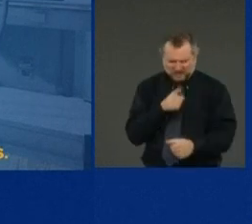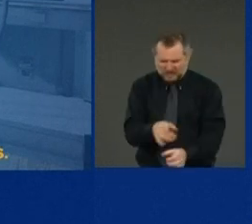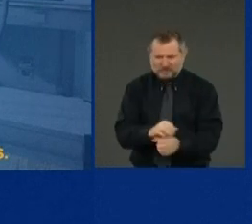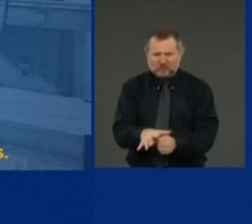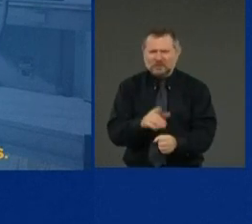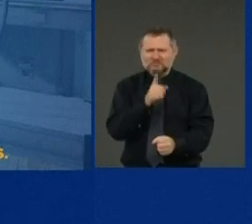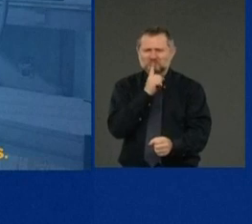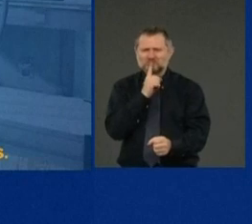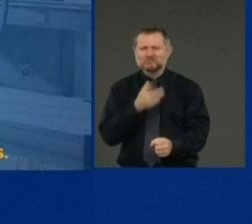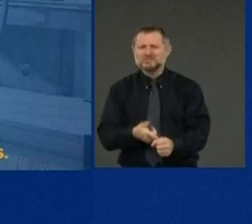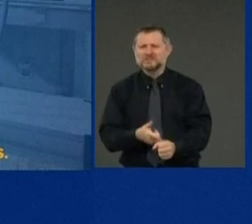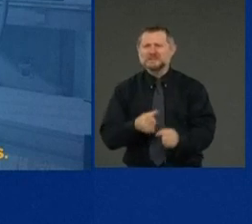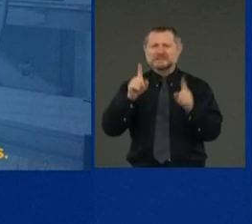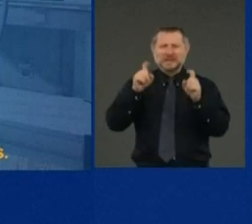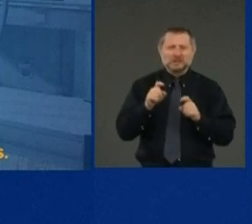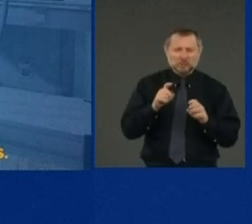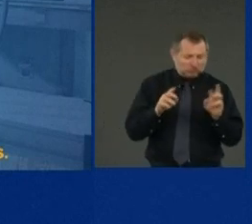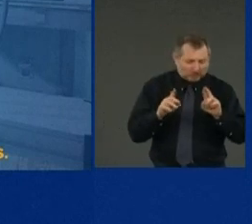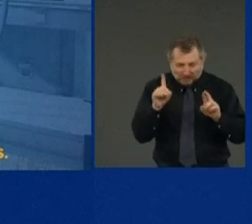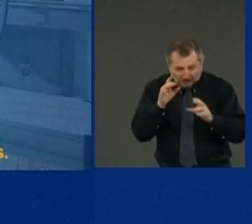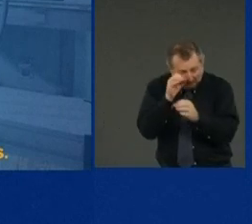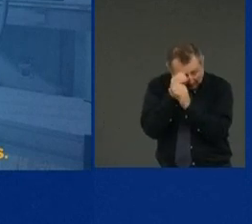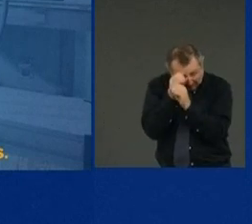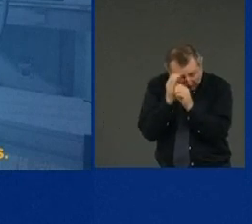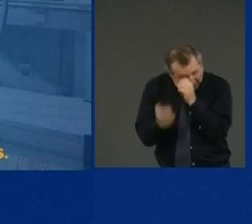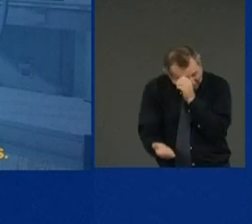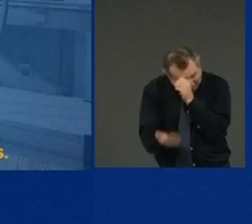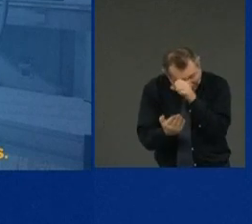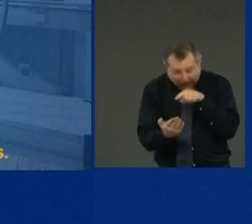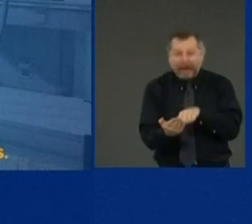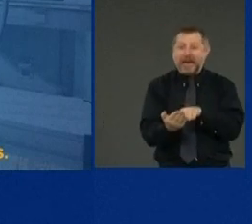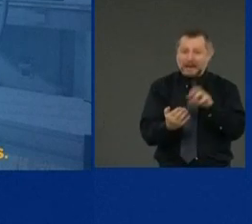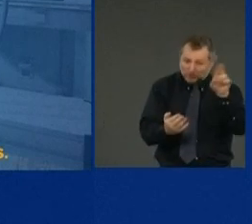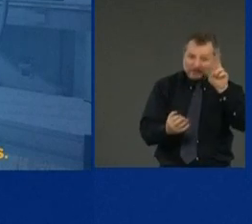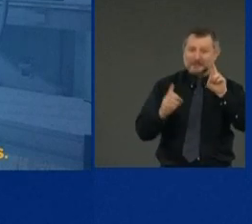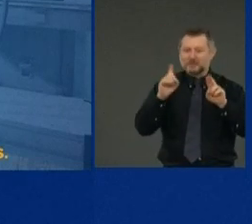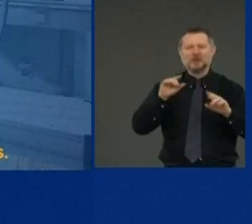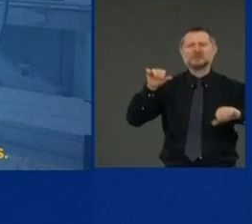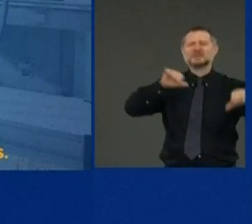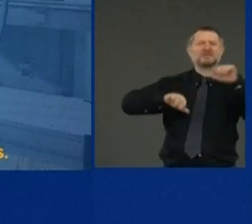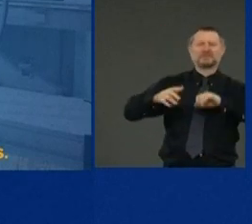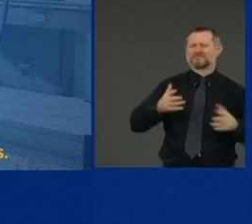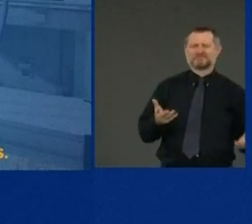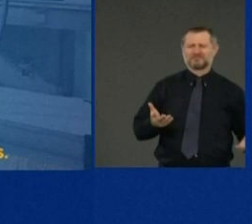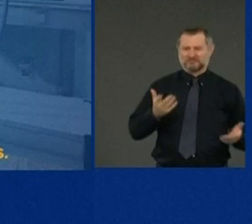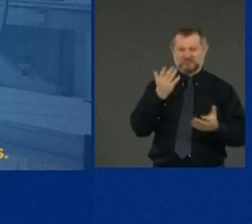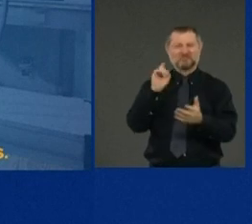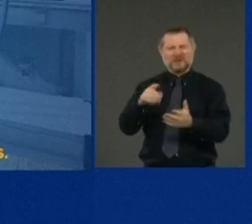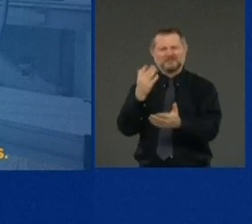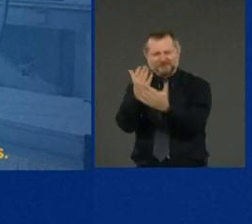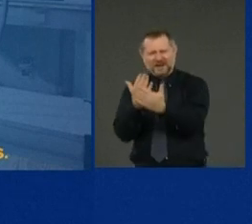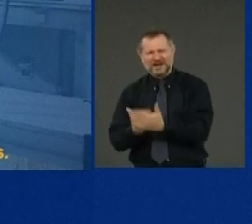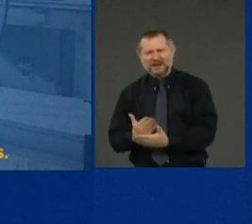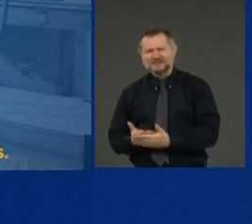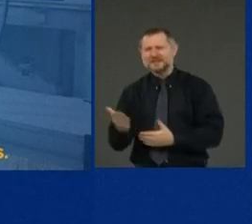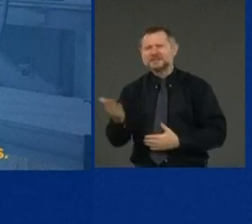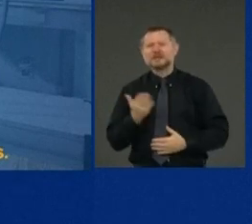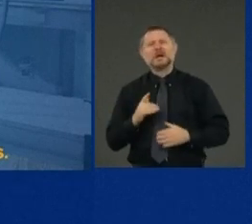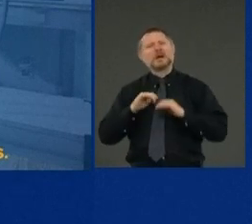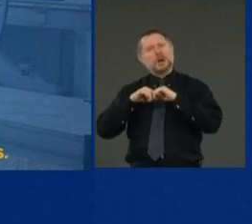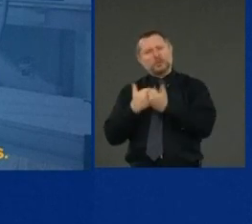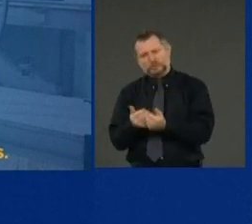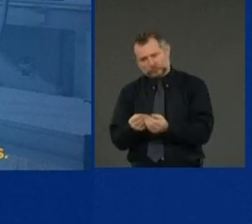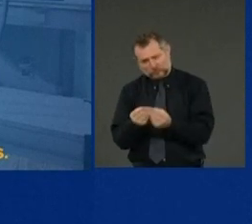Dealing with a virus is a matter of science. It's a matter of fact. That's how you deal with a disease. You don't deal with it